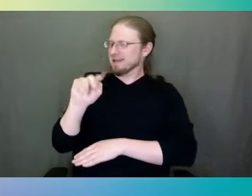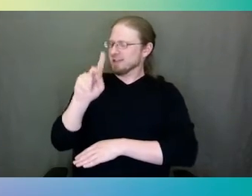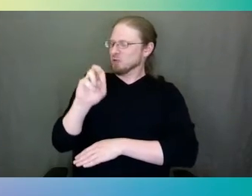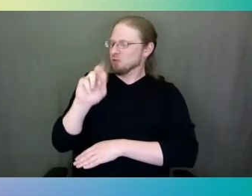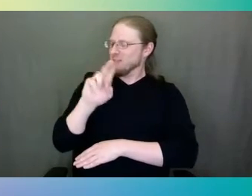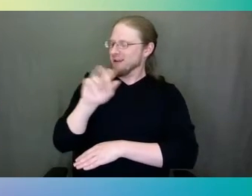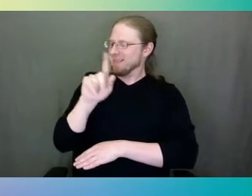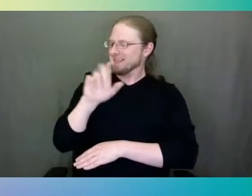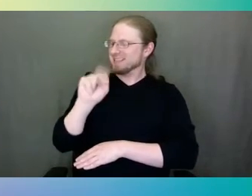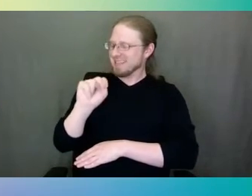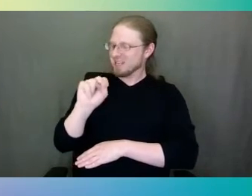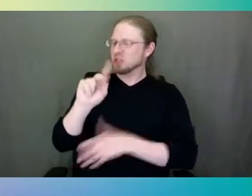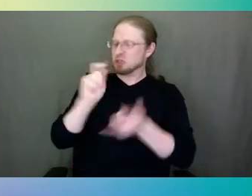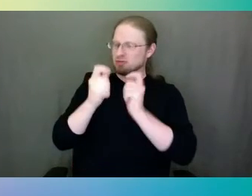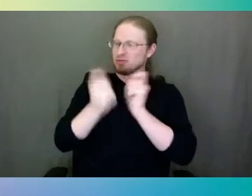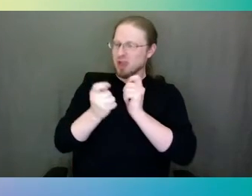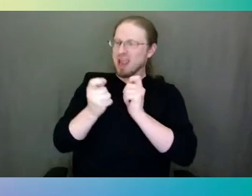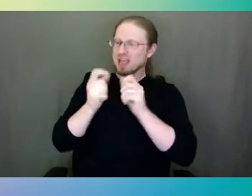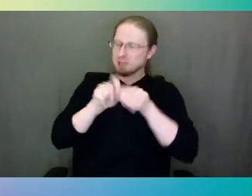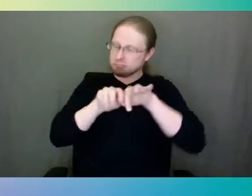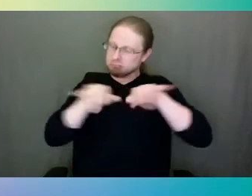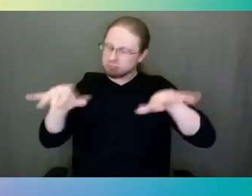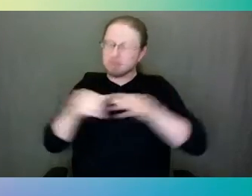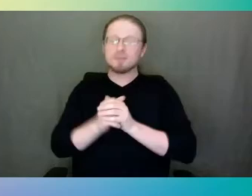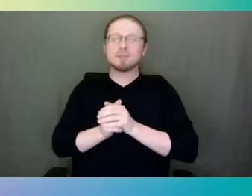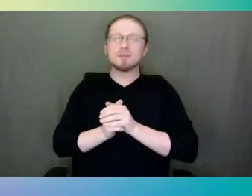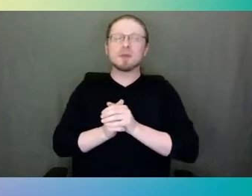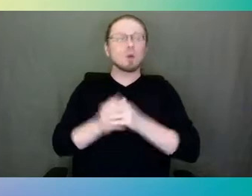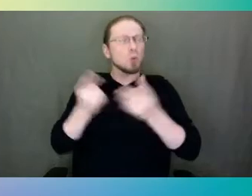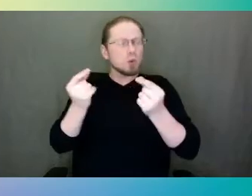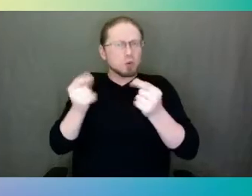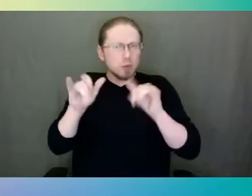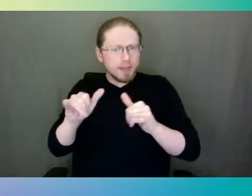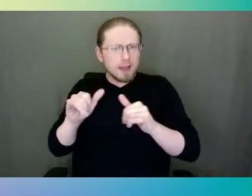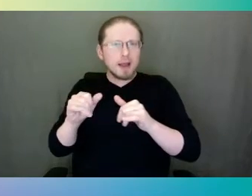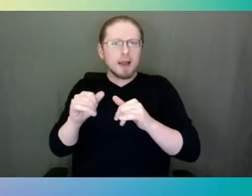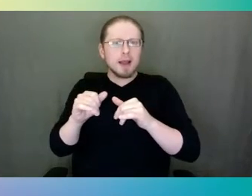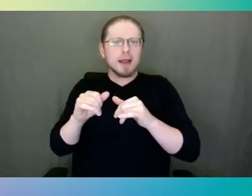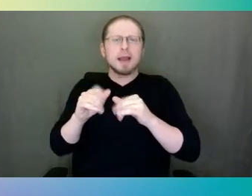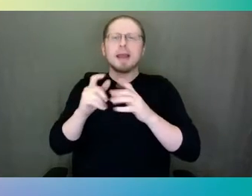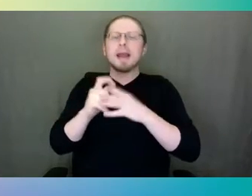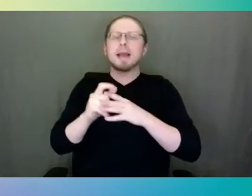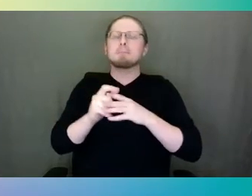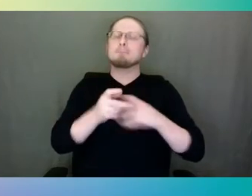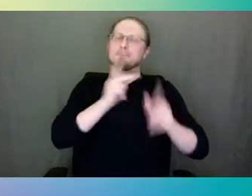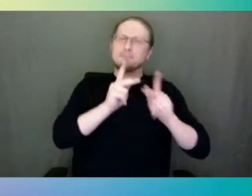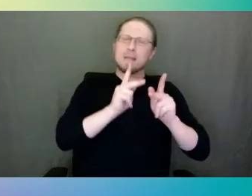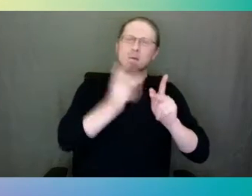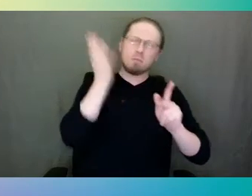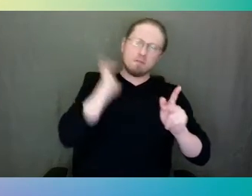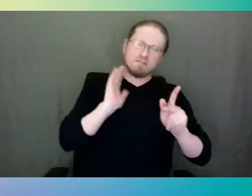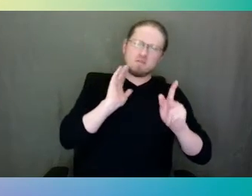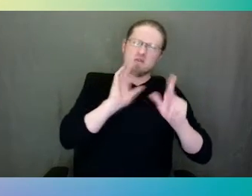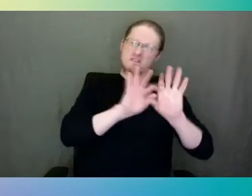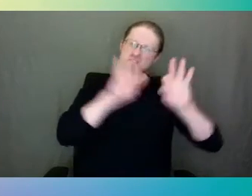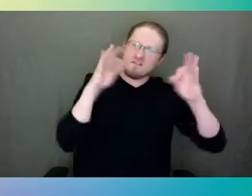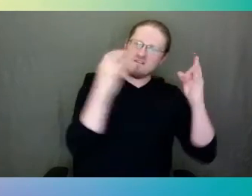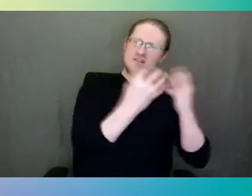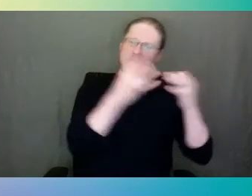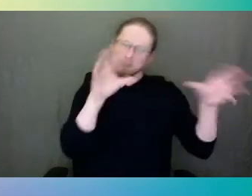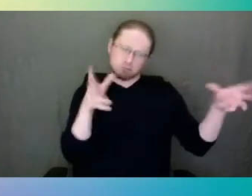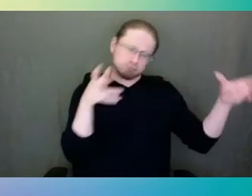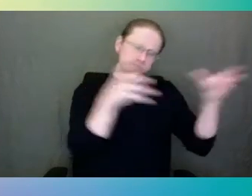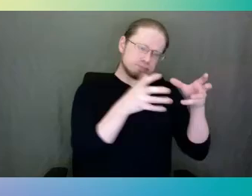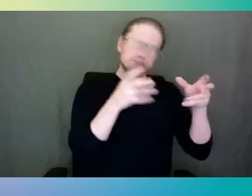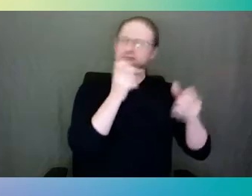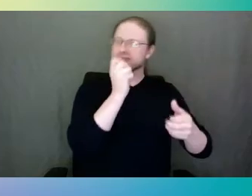It moves people away from the watchful eyes of their families, and it puts them in new positions in